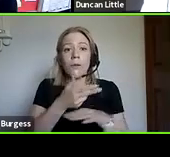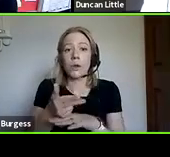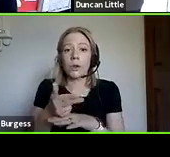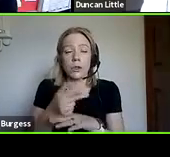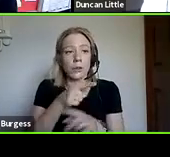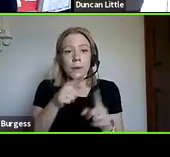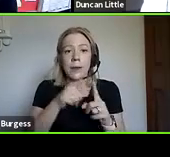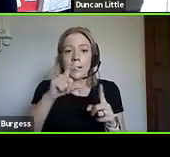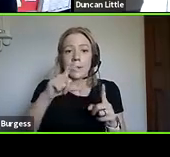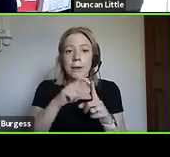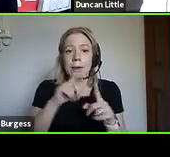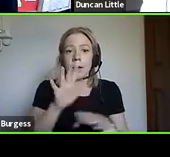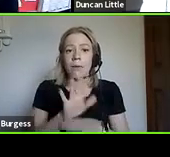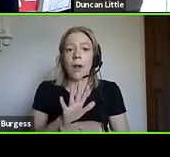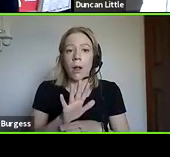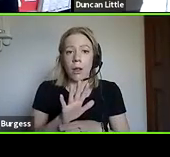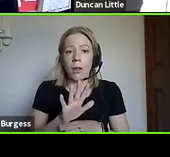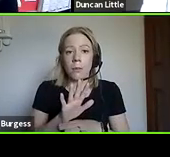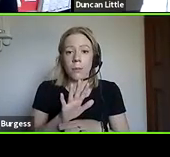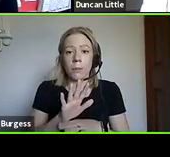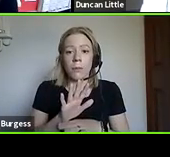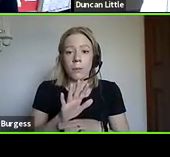ECD film, where